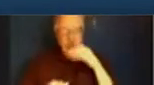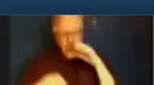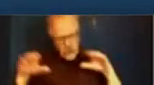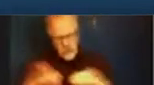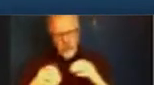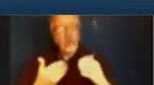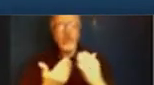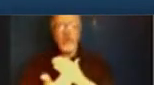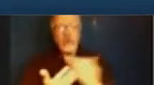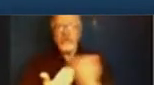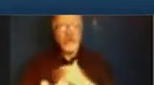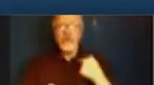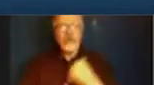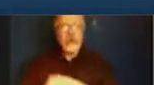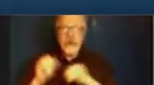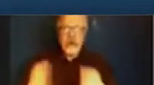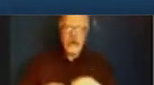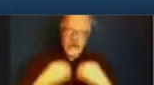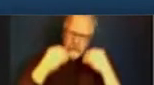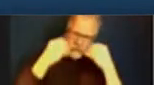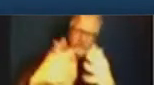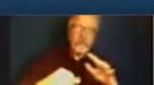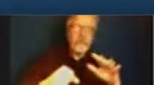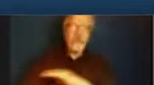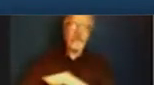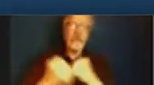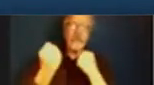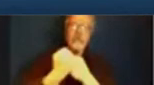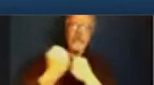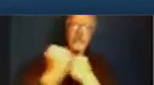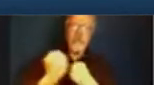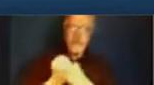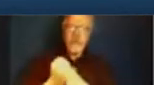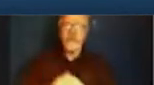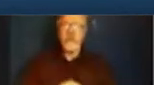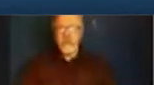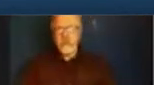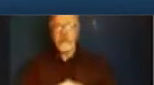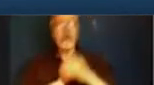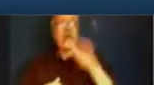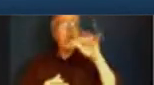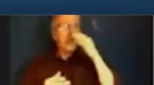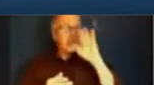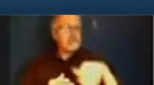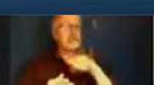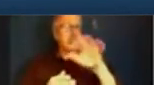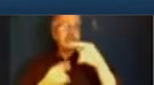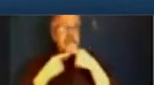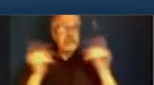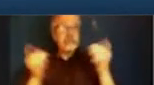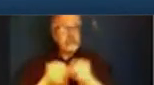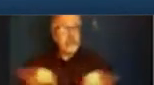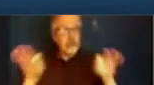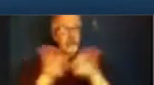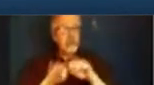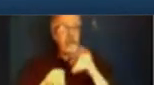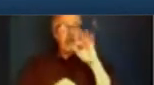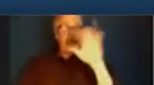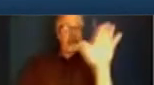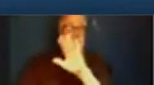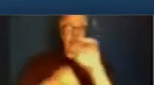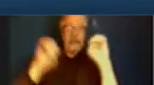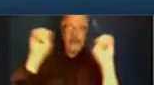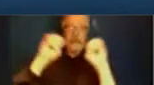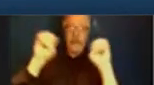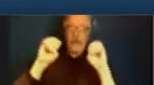I want to reiterate the governor's important point about using the emergency room only for urgent care. So if